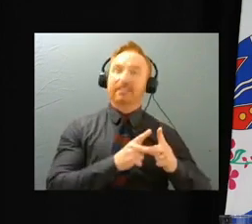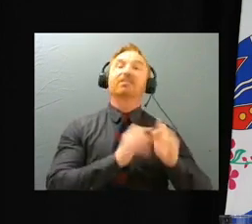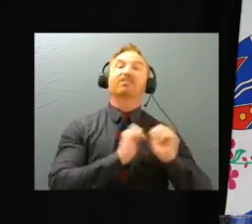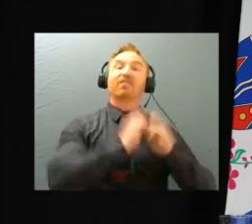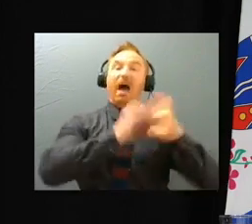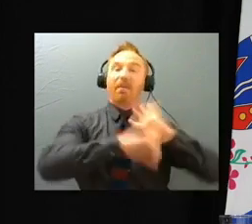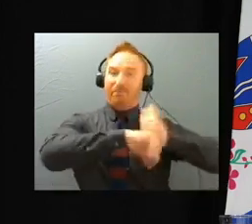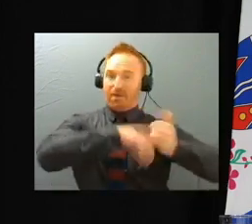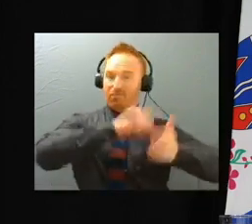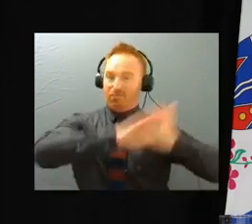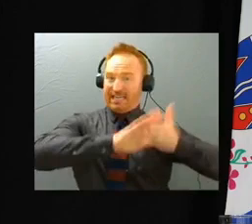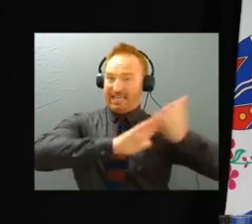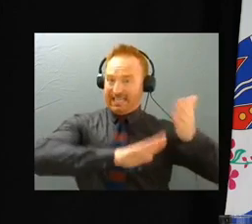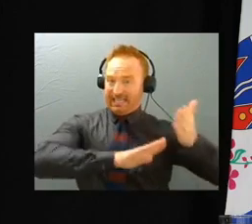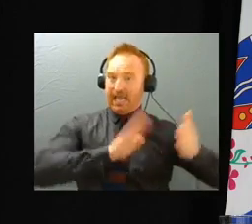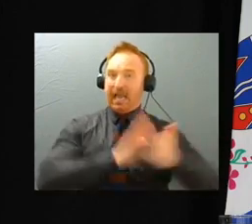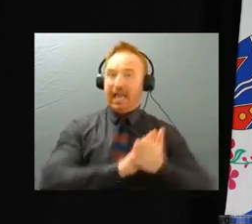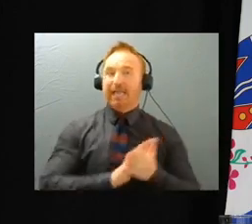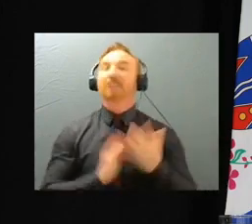look well ahead to flu season.